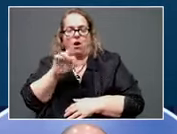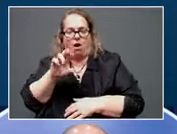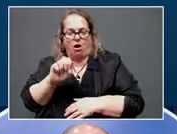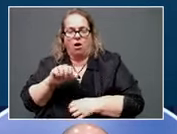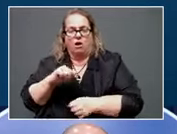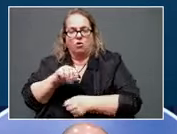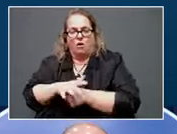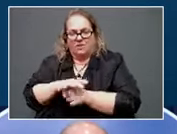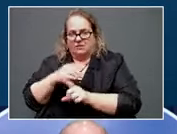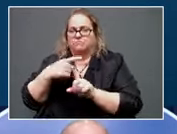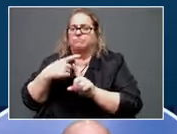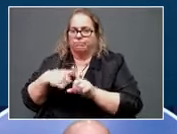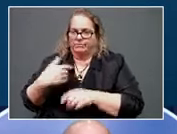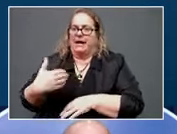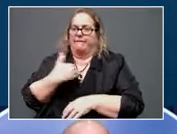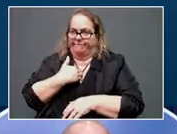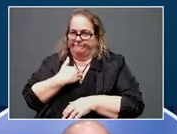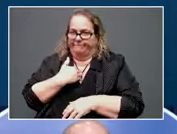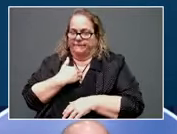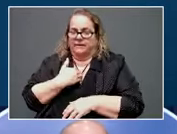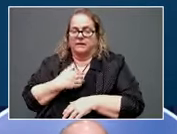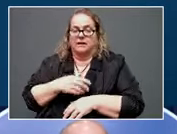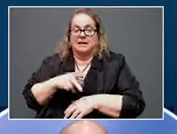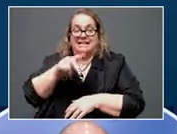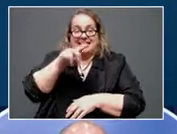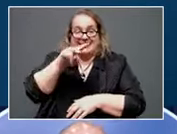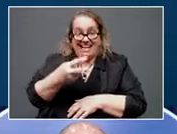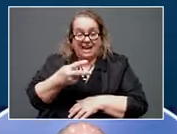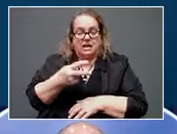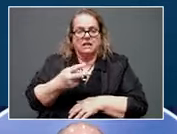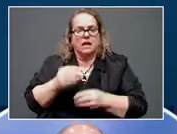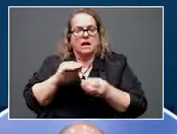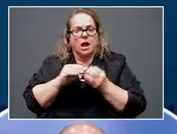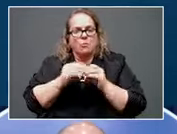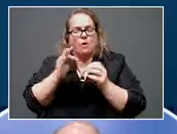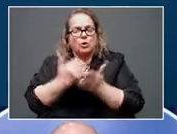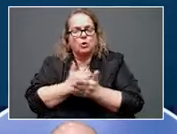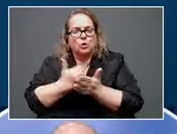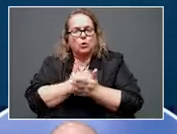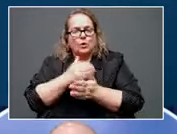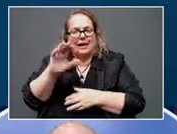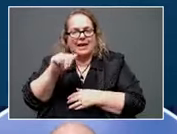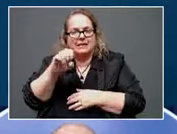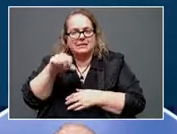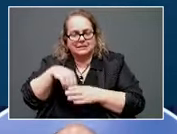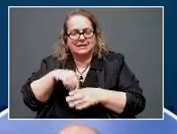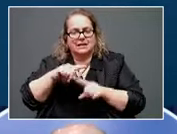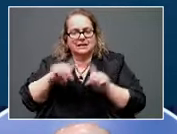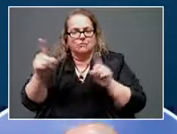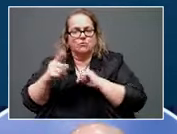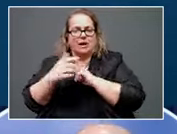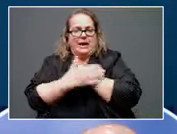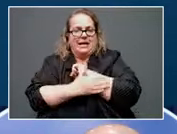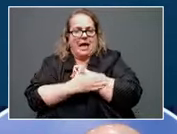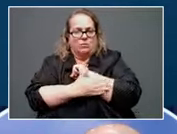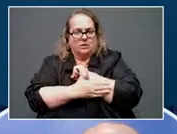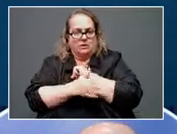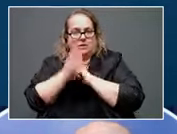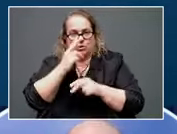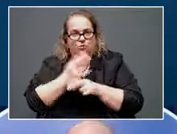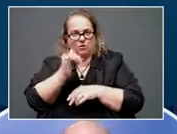measure has to do with the number of new cases in a specific county. And so they're going to use these three metrics in